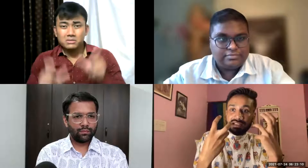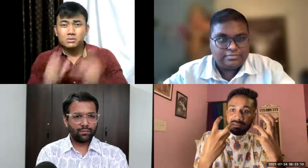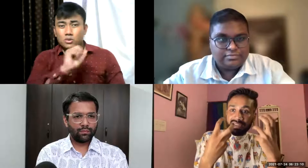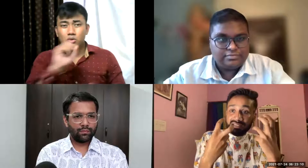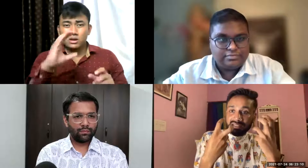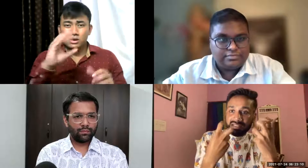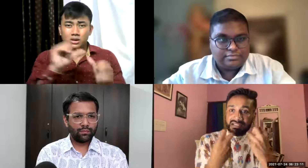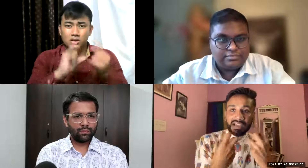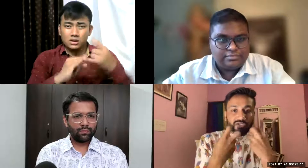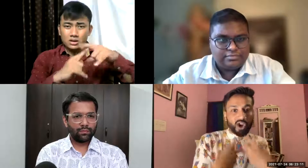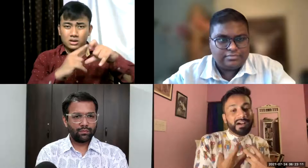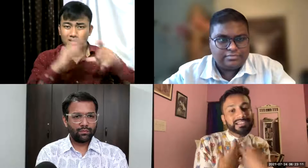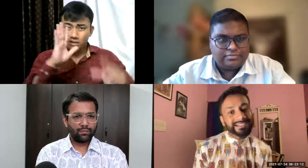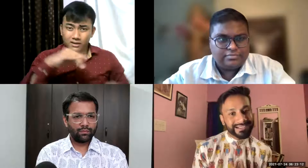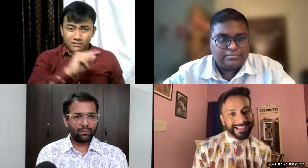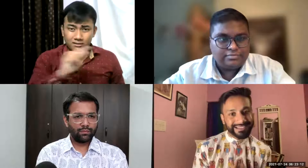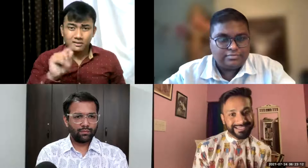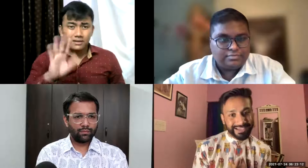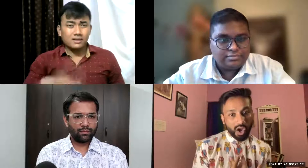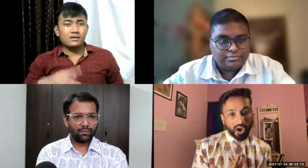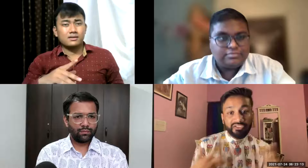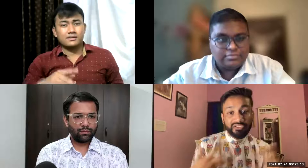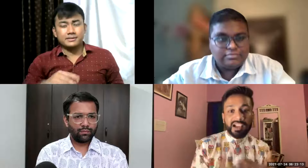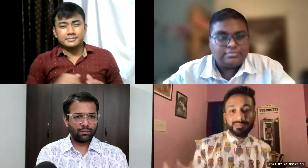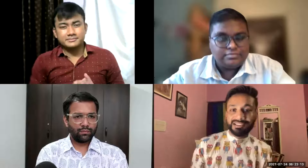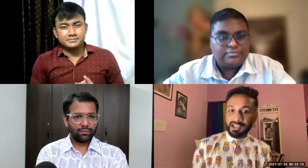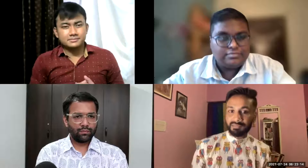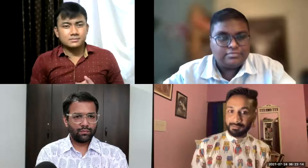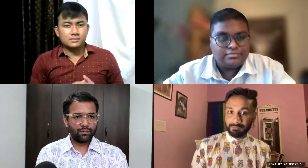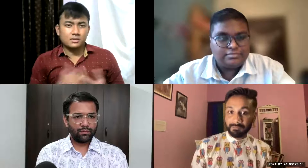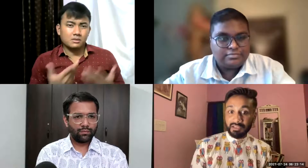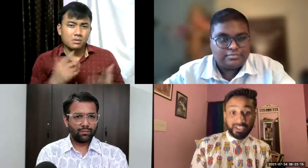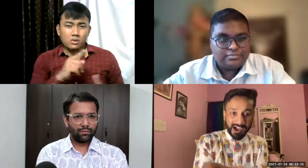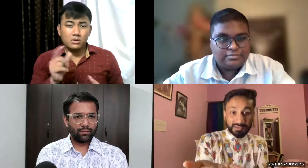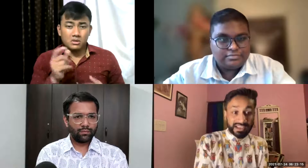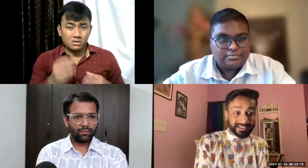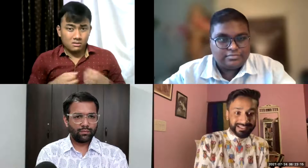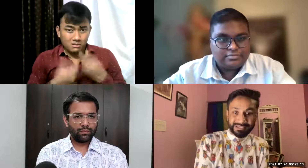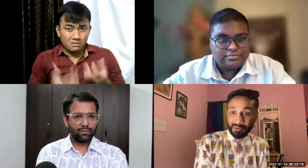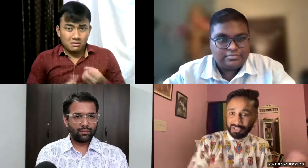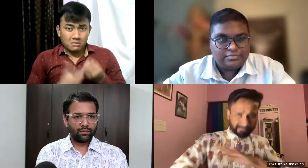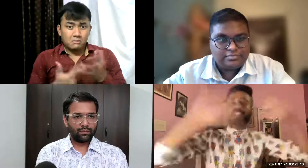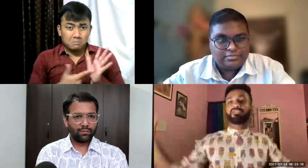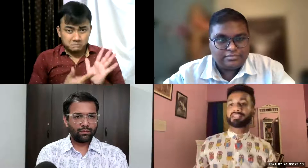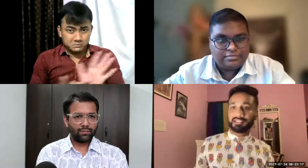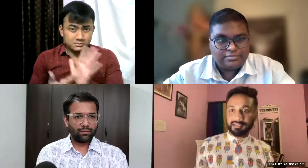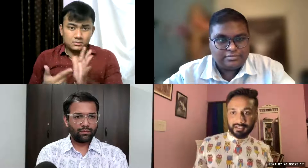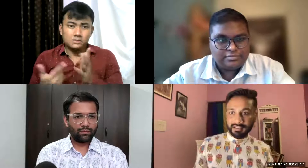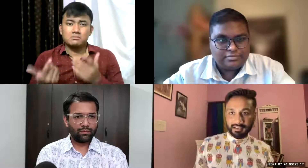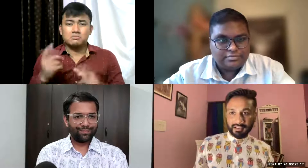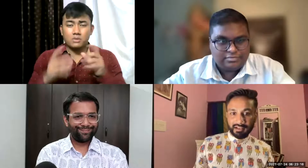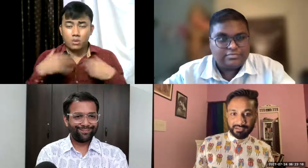made this kind of traumas internalized. Or we can't be desirable. We can't be, as Smita pointed out,